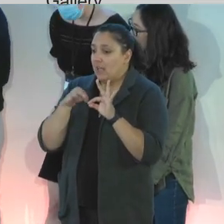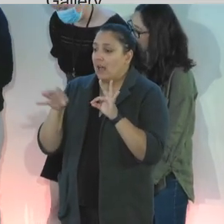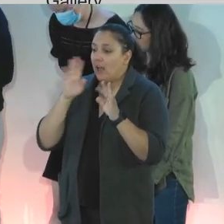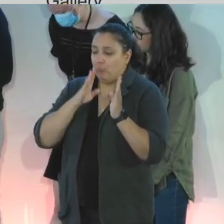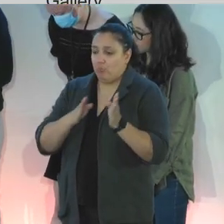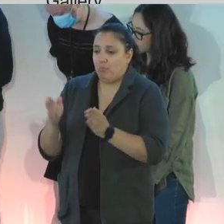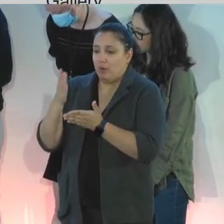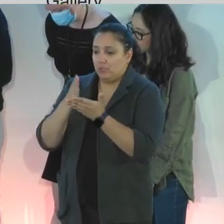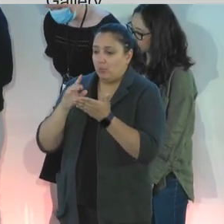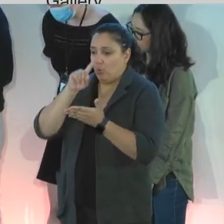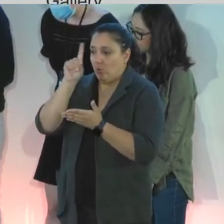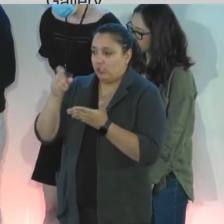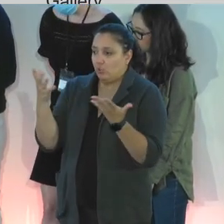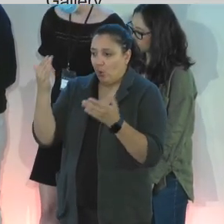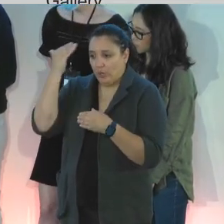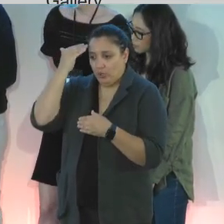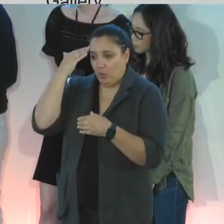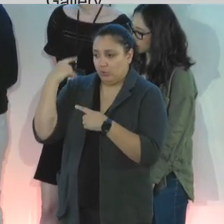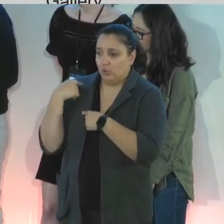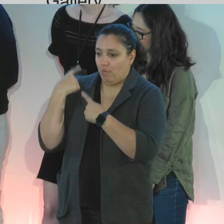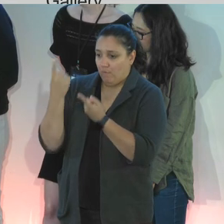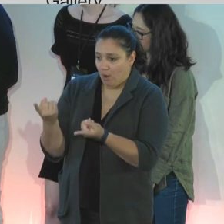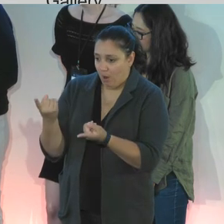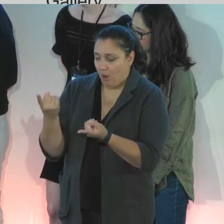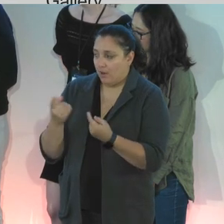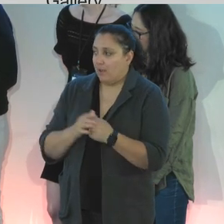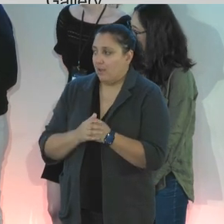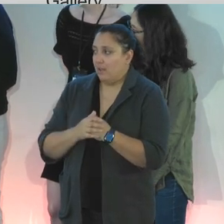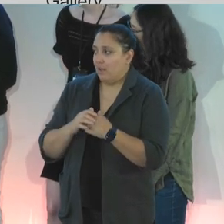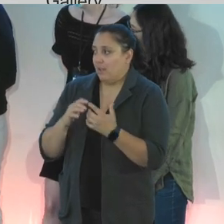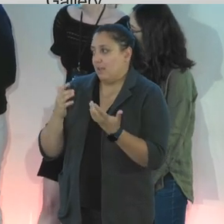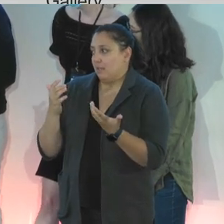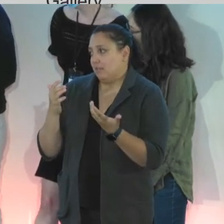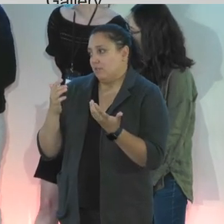what we know so far, what we want it to be, and how we're going to make that happen.